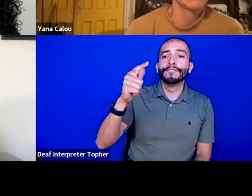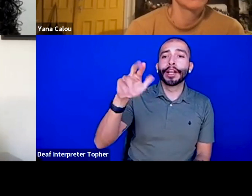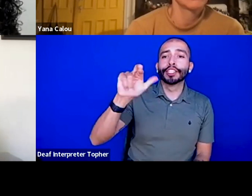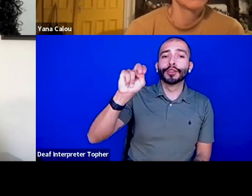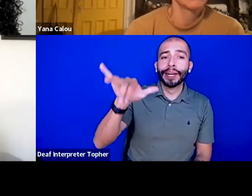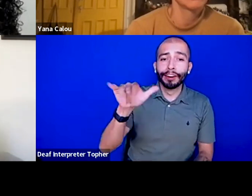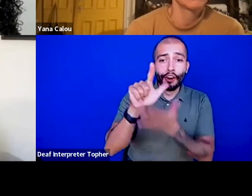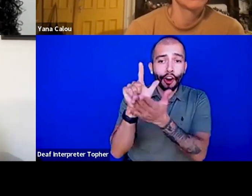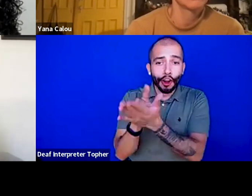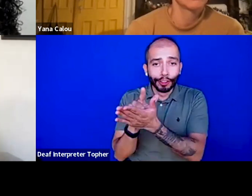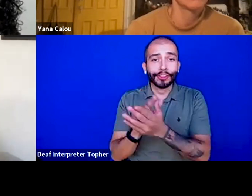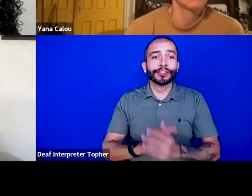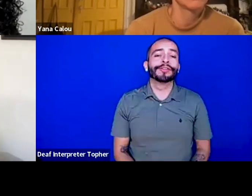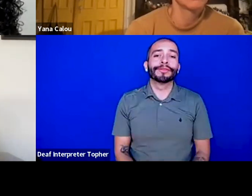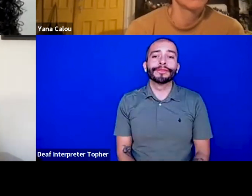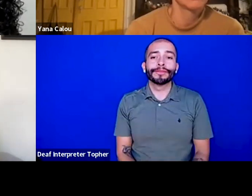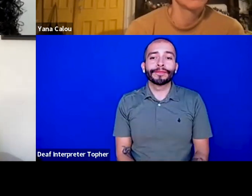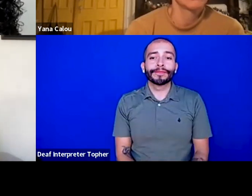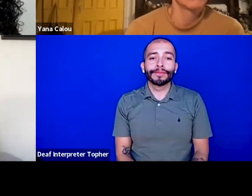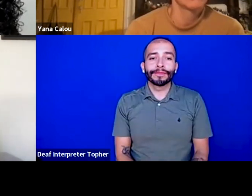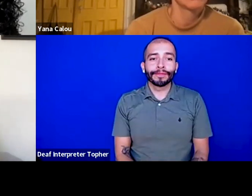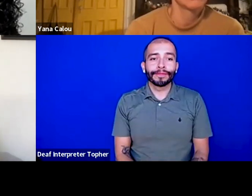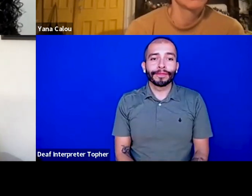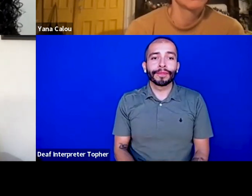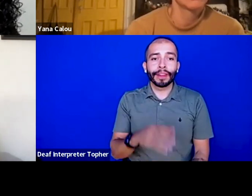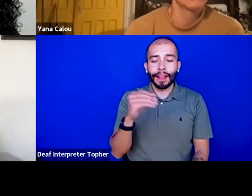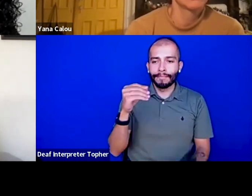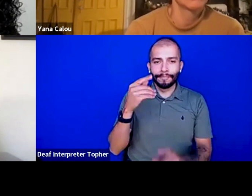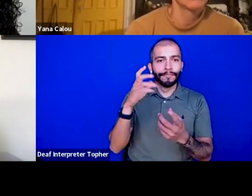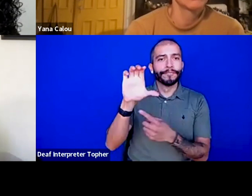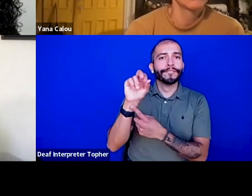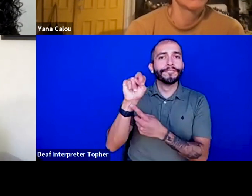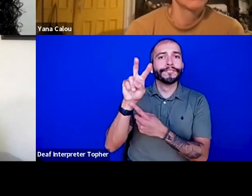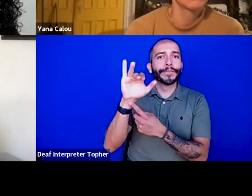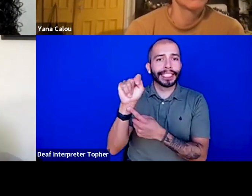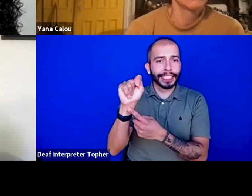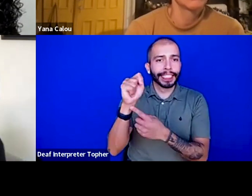and convict leasing and Vendu systems, Vendu spelled